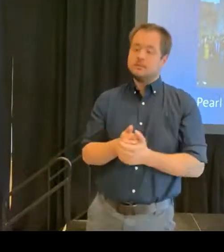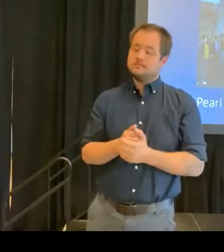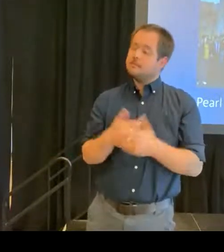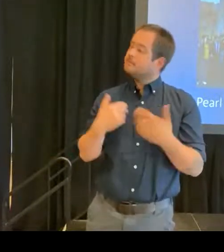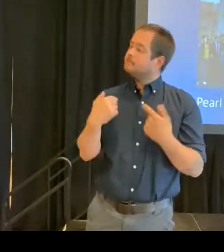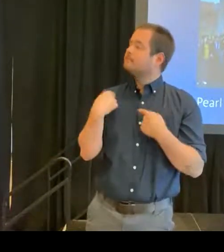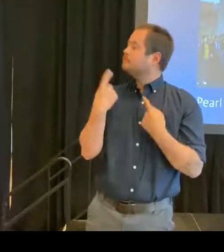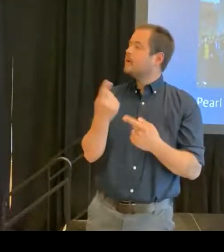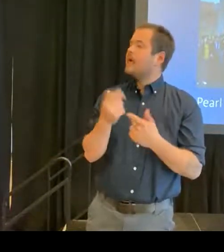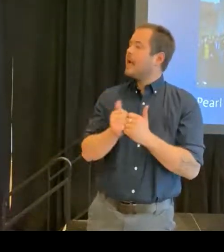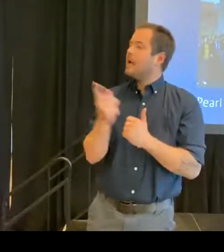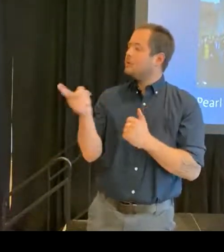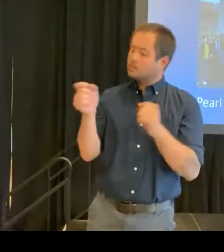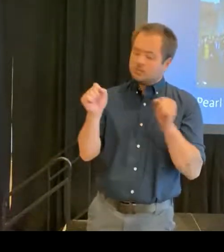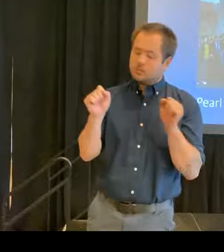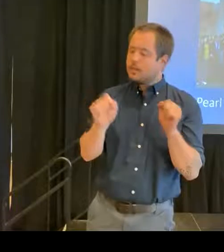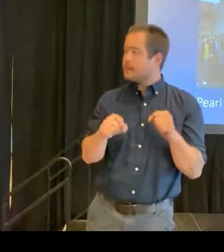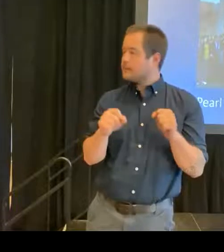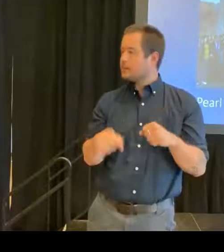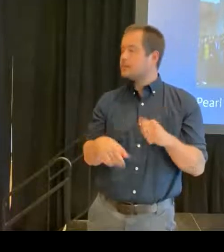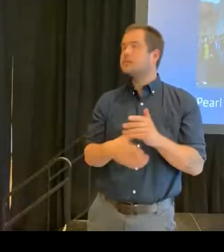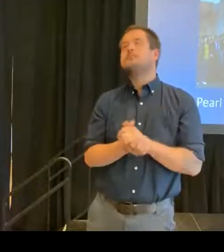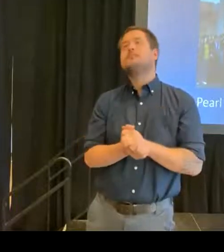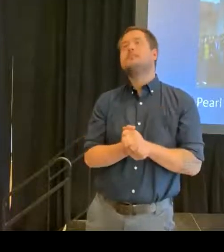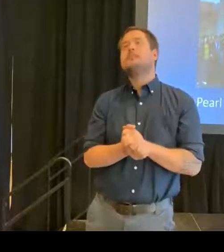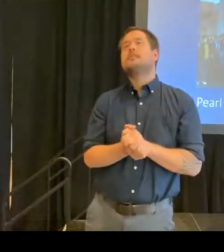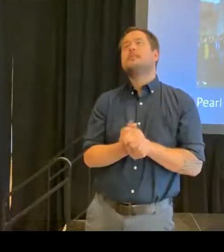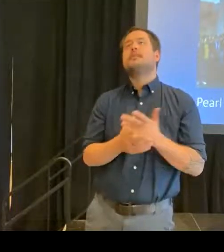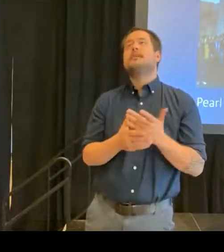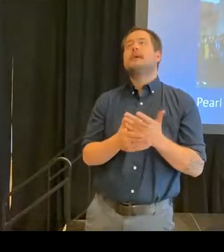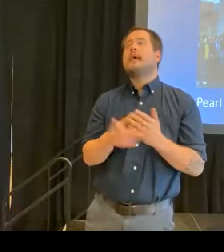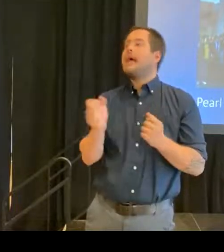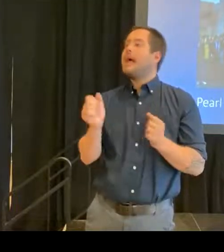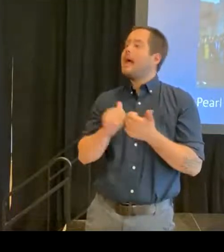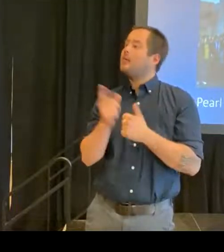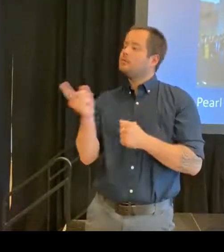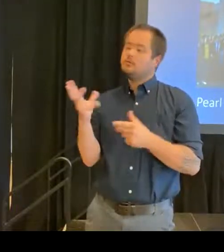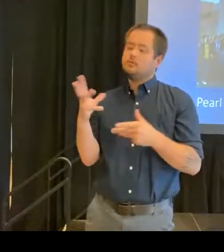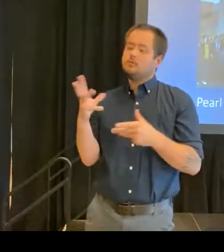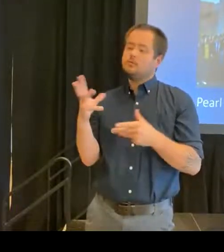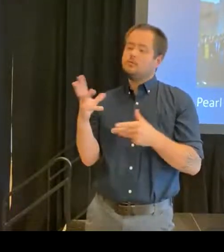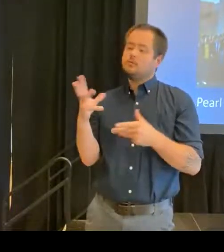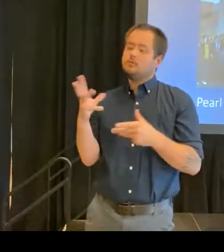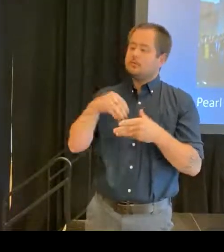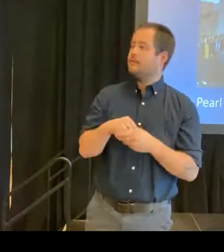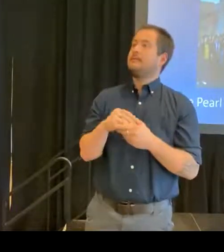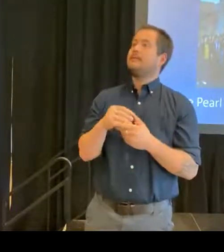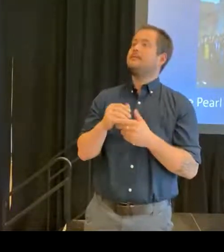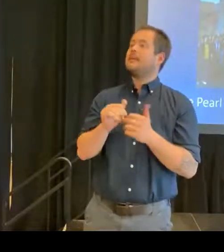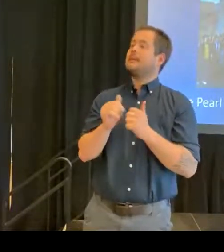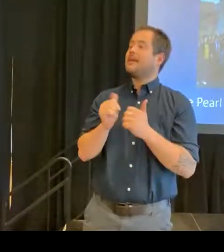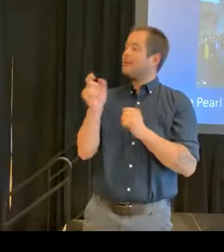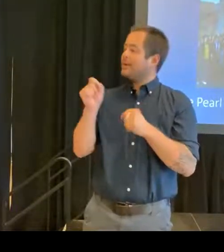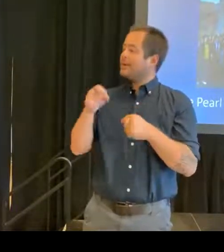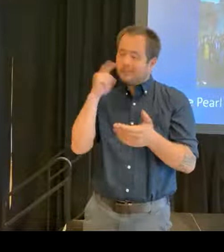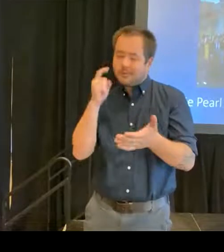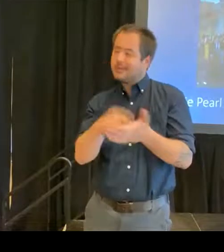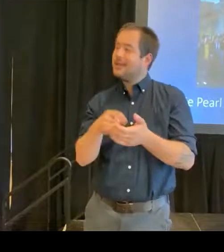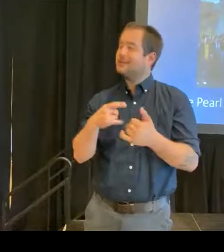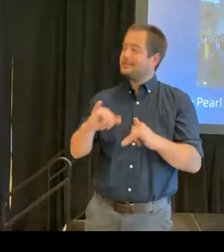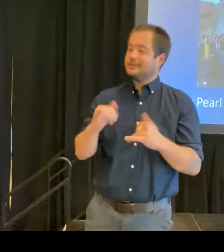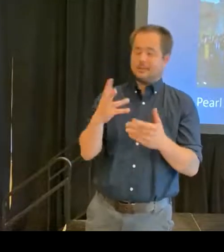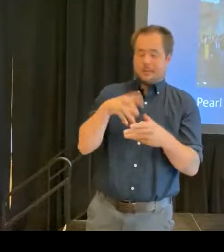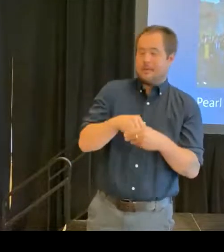been able to be a part and recognize that you're part of living history, but